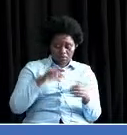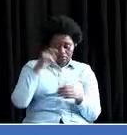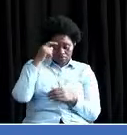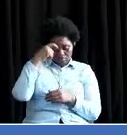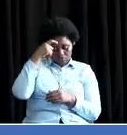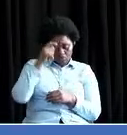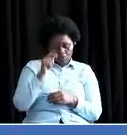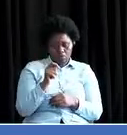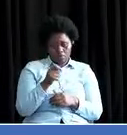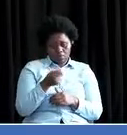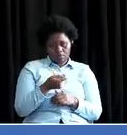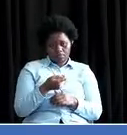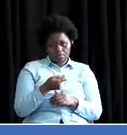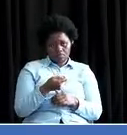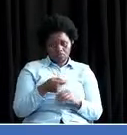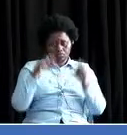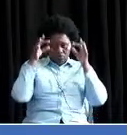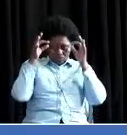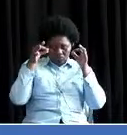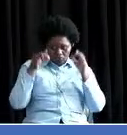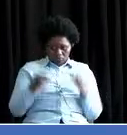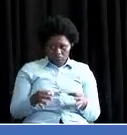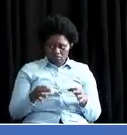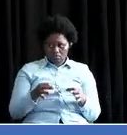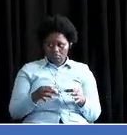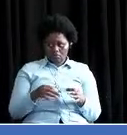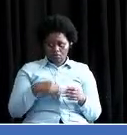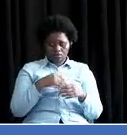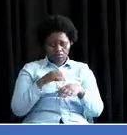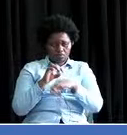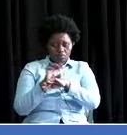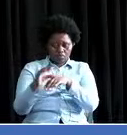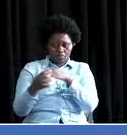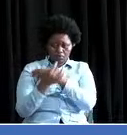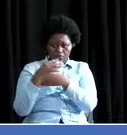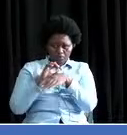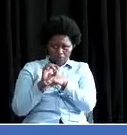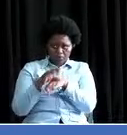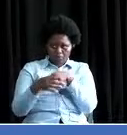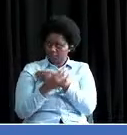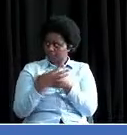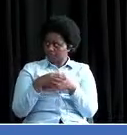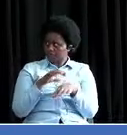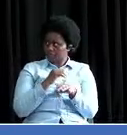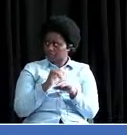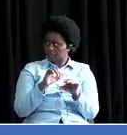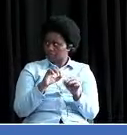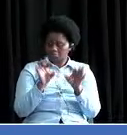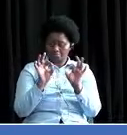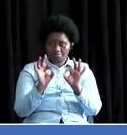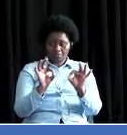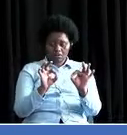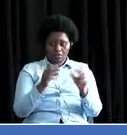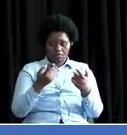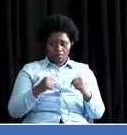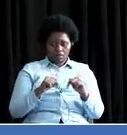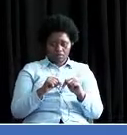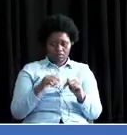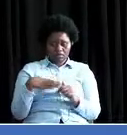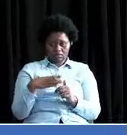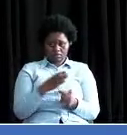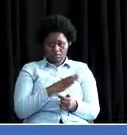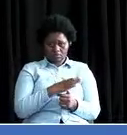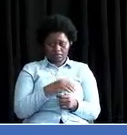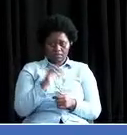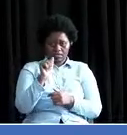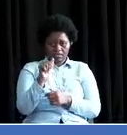take a random decision without consultation is not justifiable for us as councillors. And